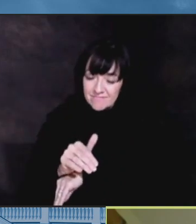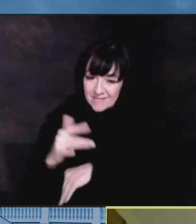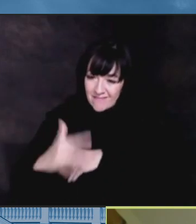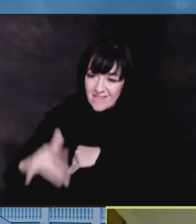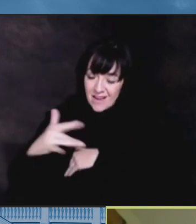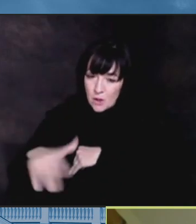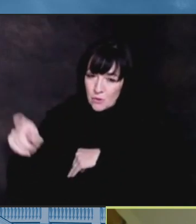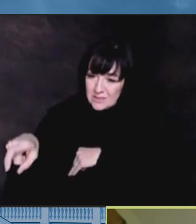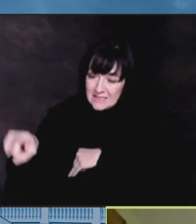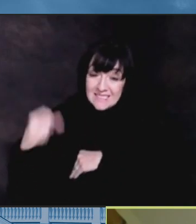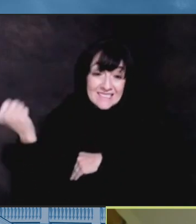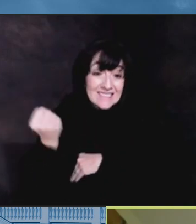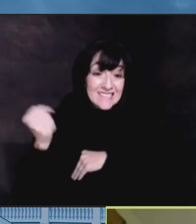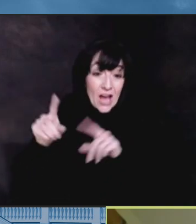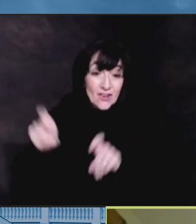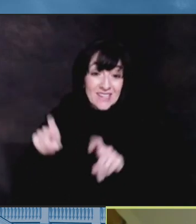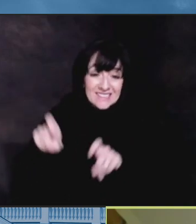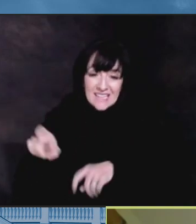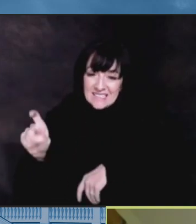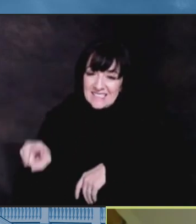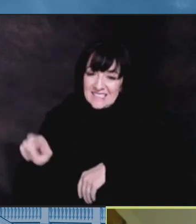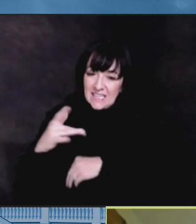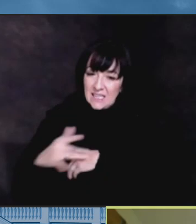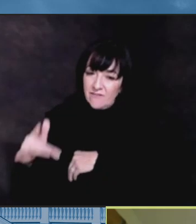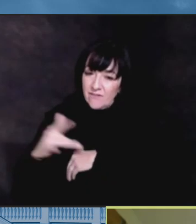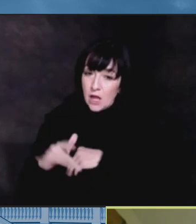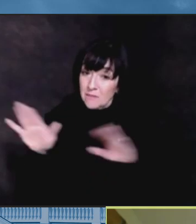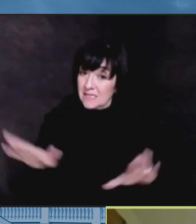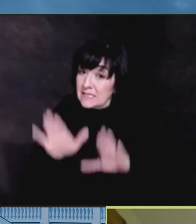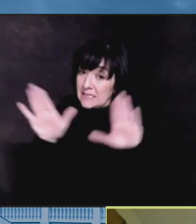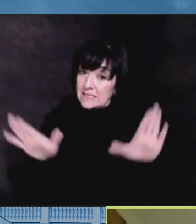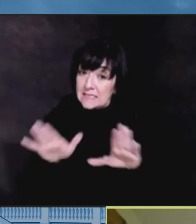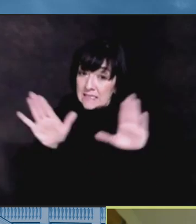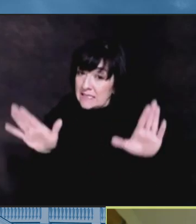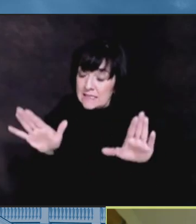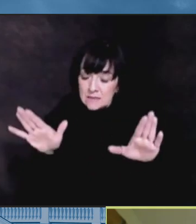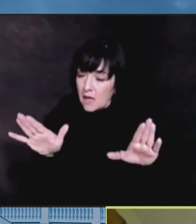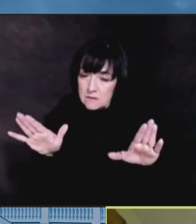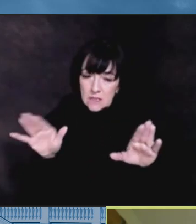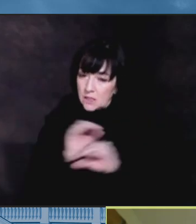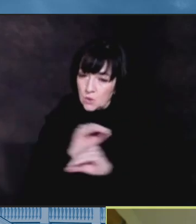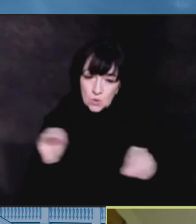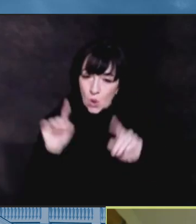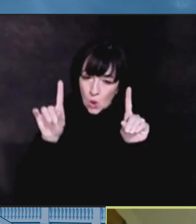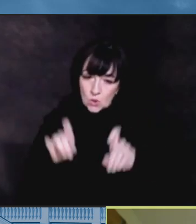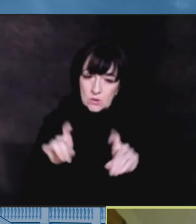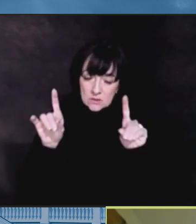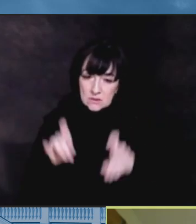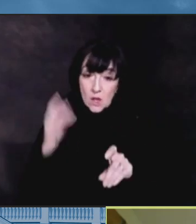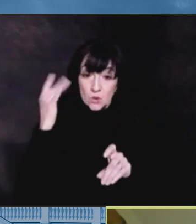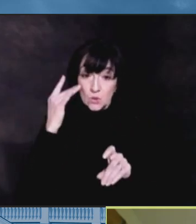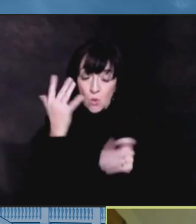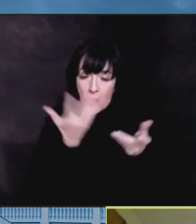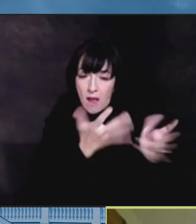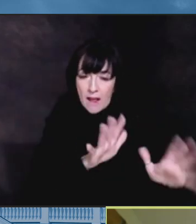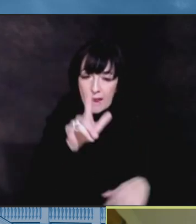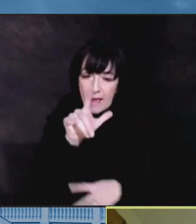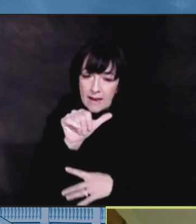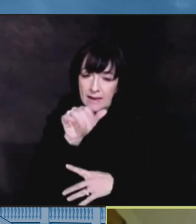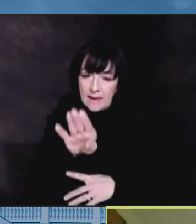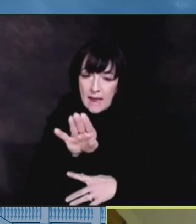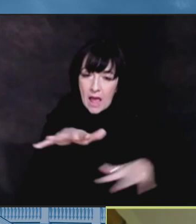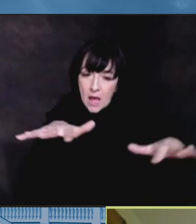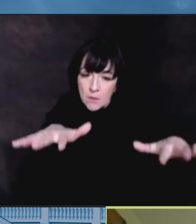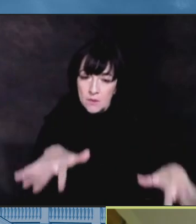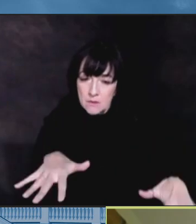is important. We don't do Sunday, and that's more or less to relax the lab. It's a good catch-up day for the lab capacity. And